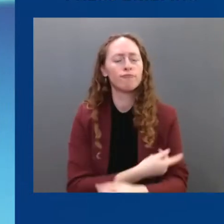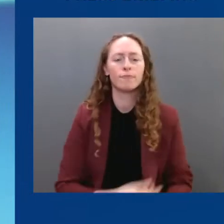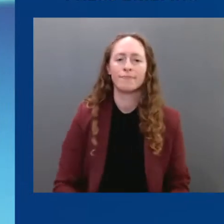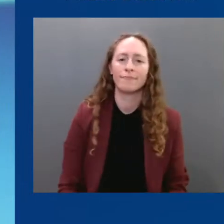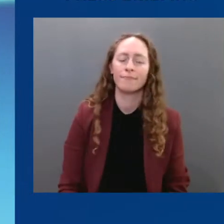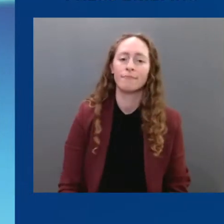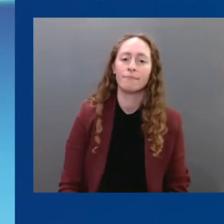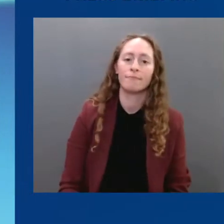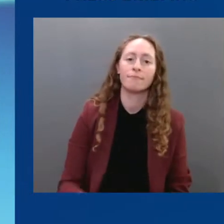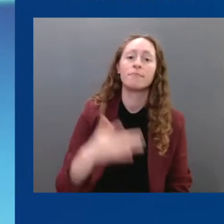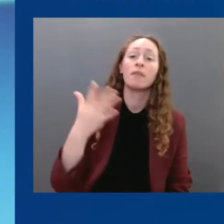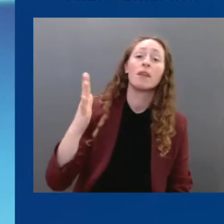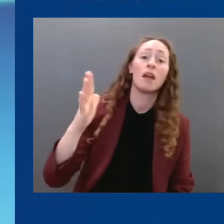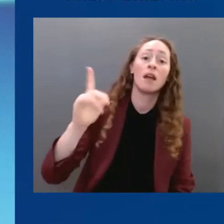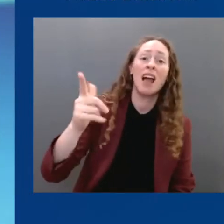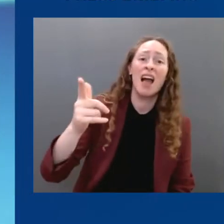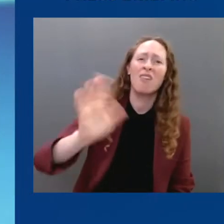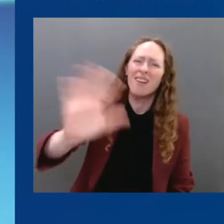now.